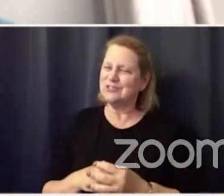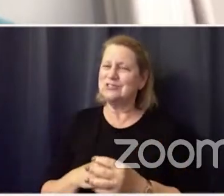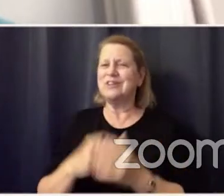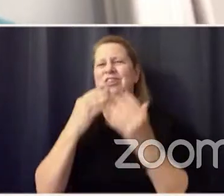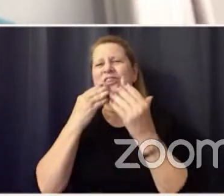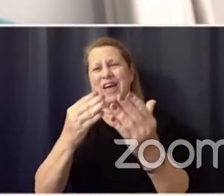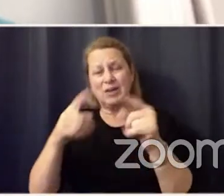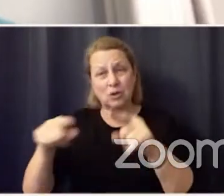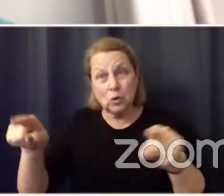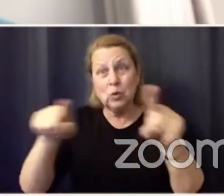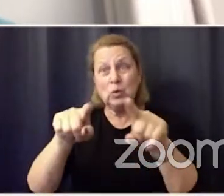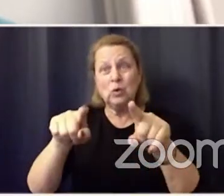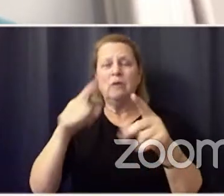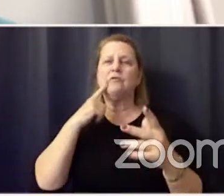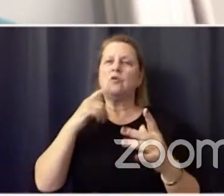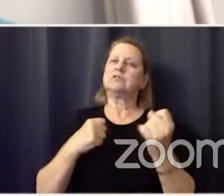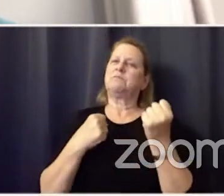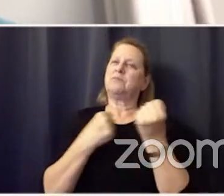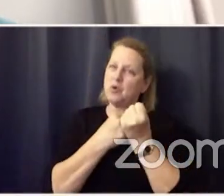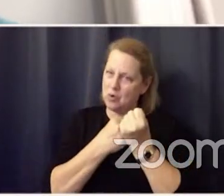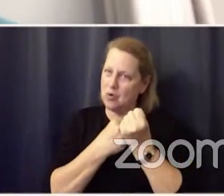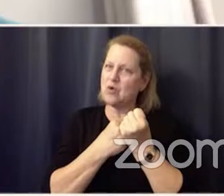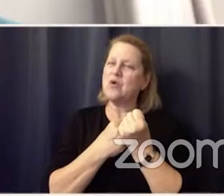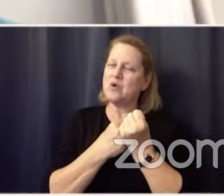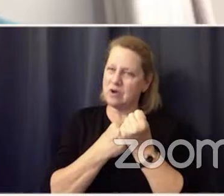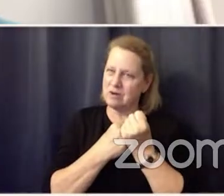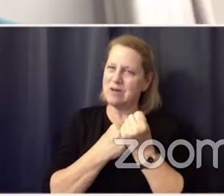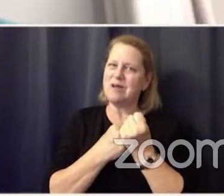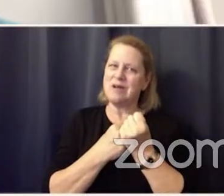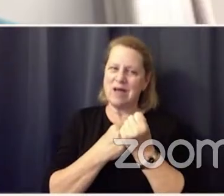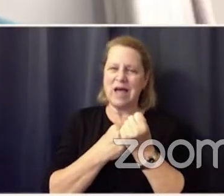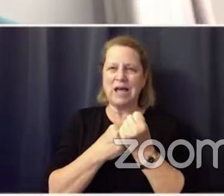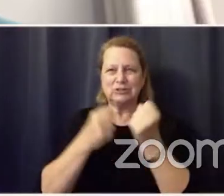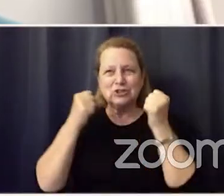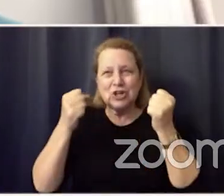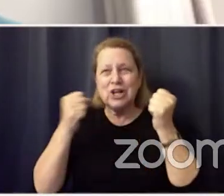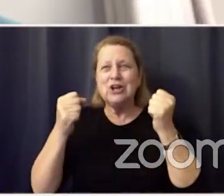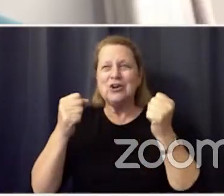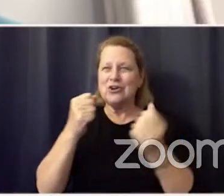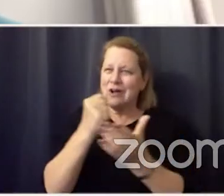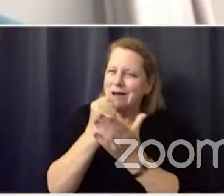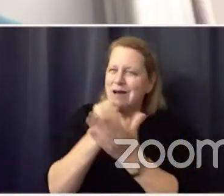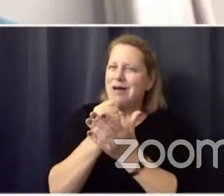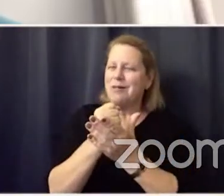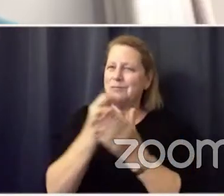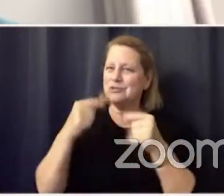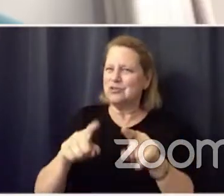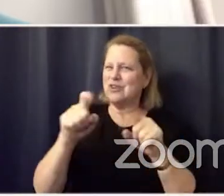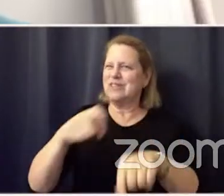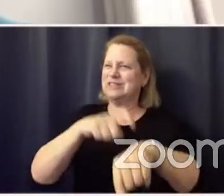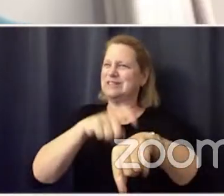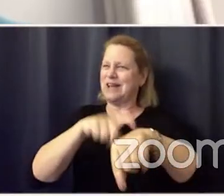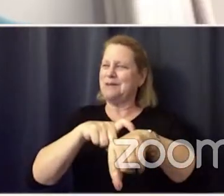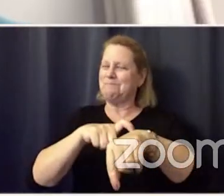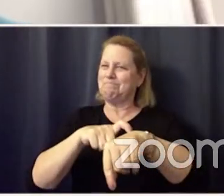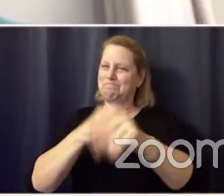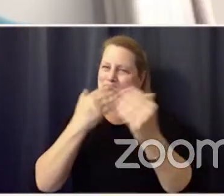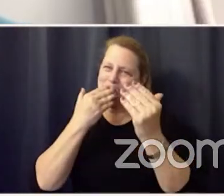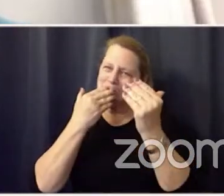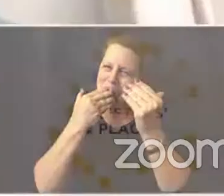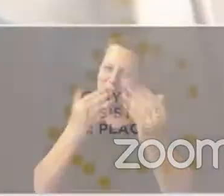so much for supporting and cheering us on during these collaborative efforts. Thank you.